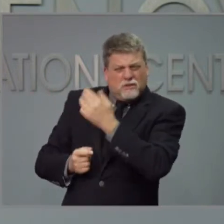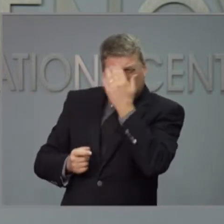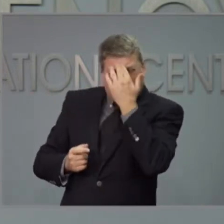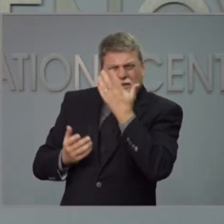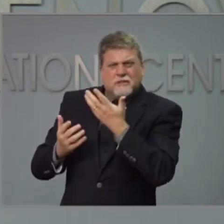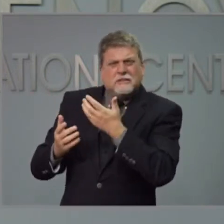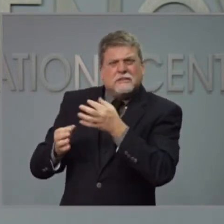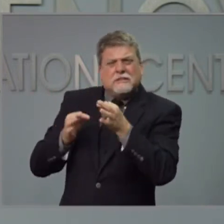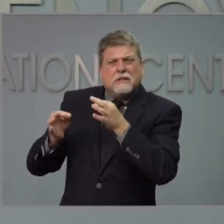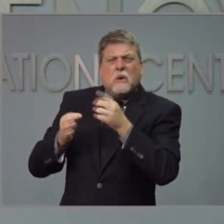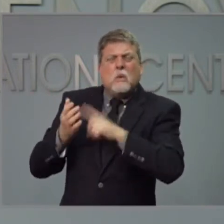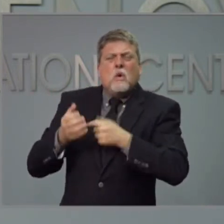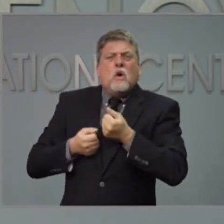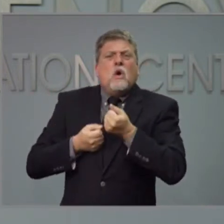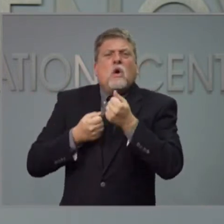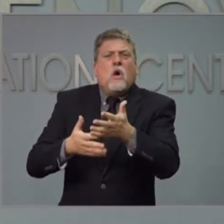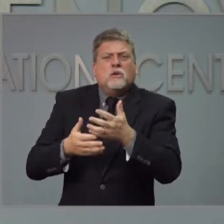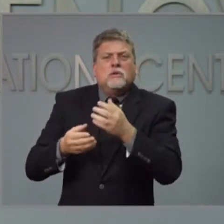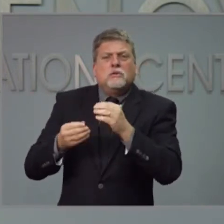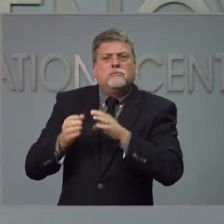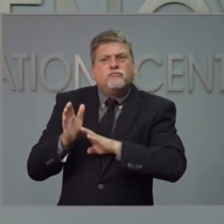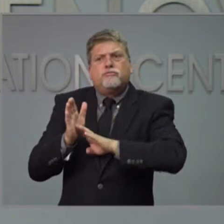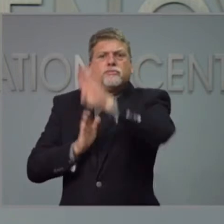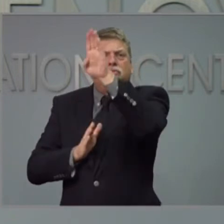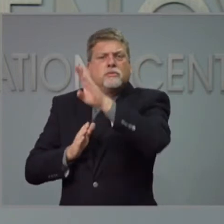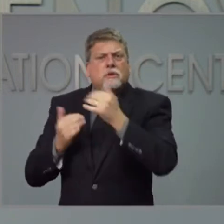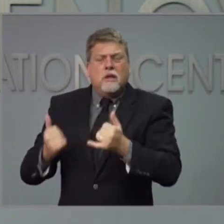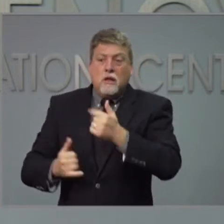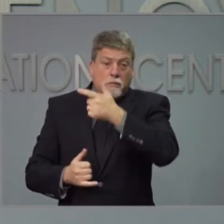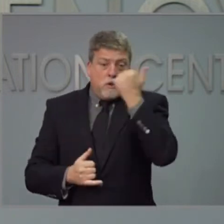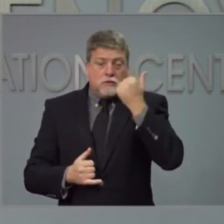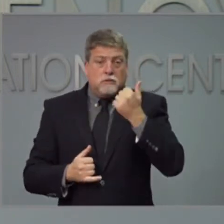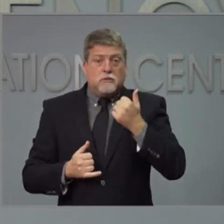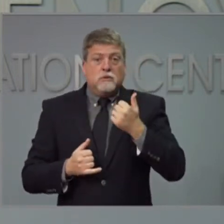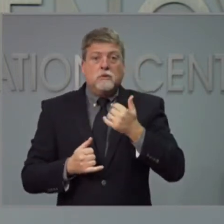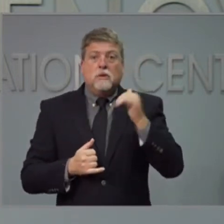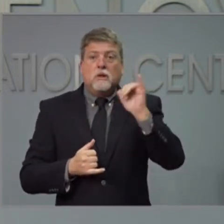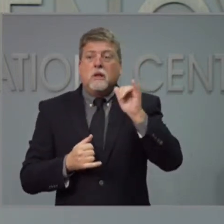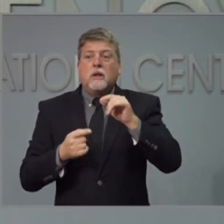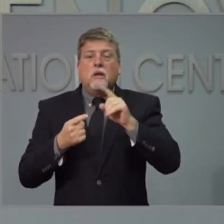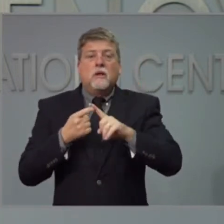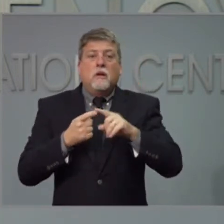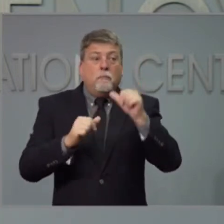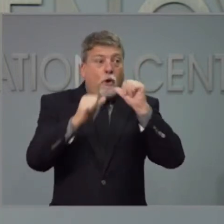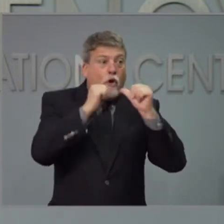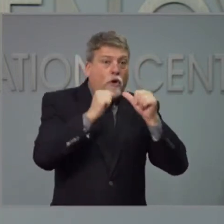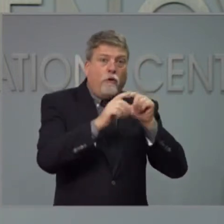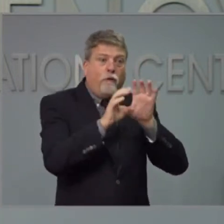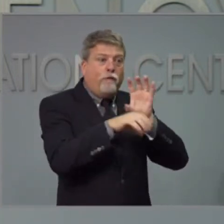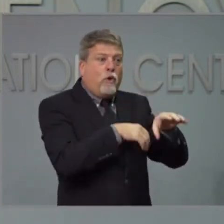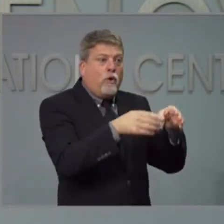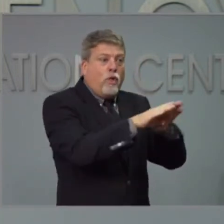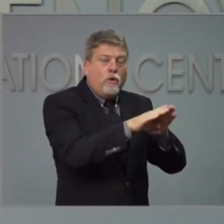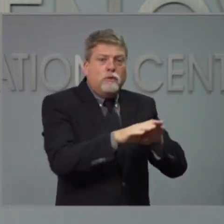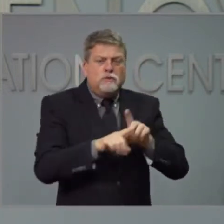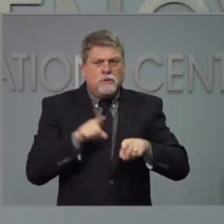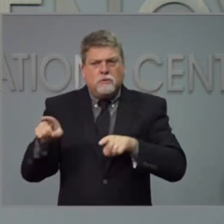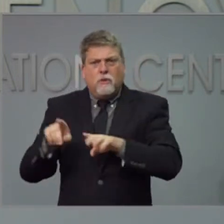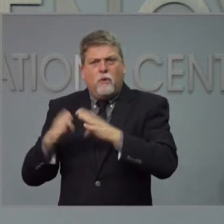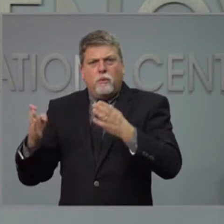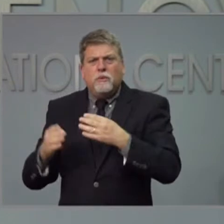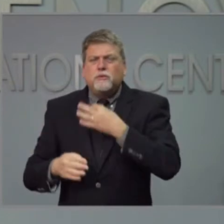specifically is driving those rates now, especially since areas like bars are still being closed?